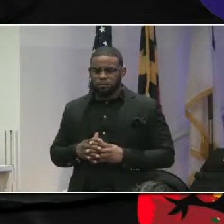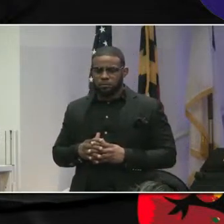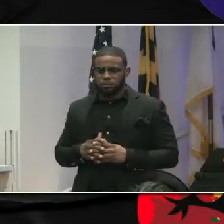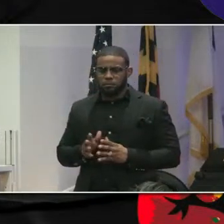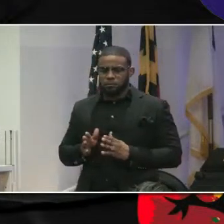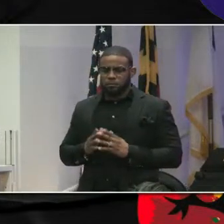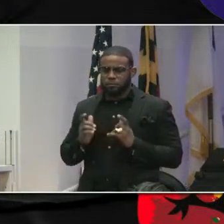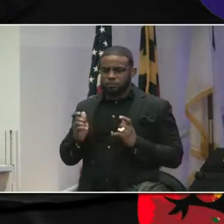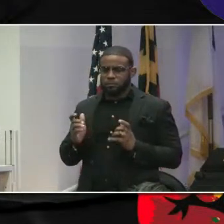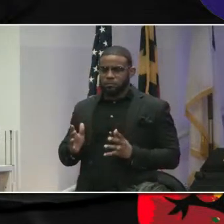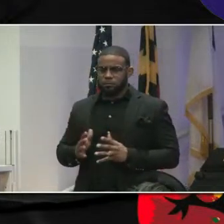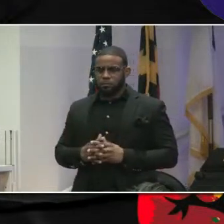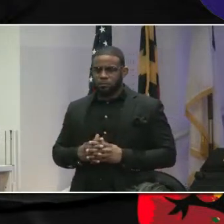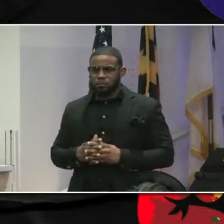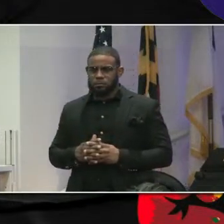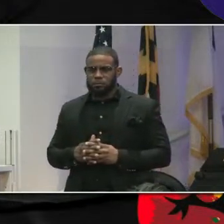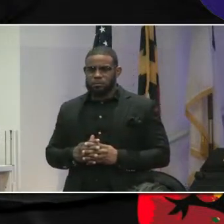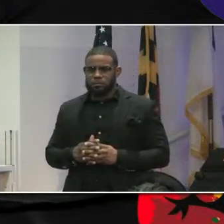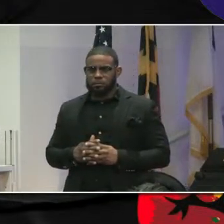Hallelujah.